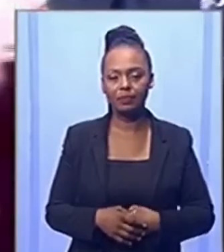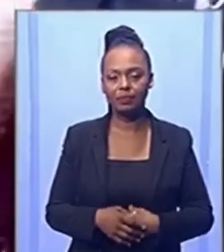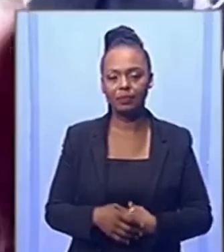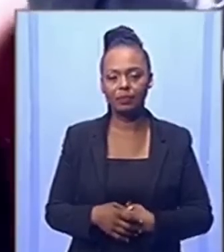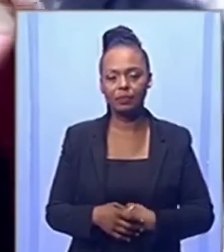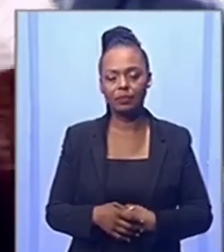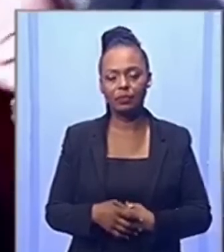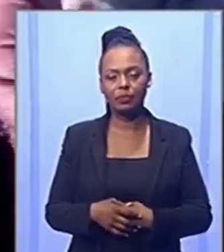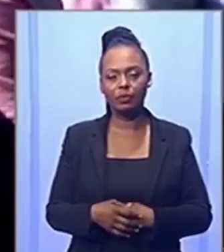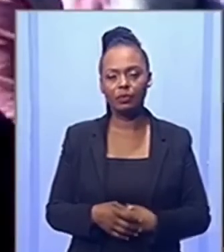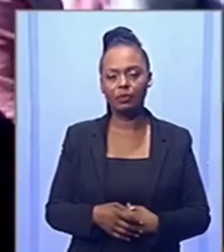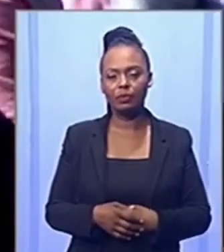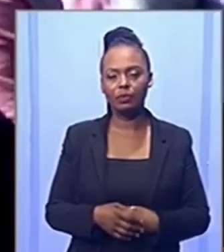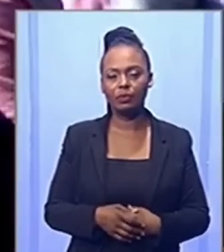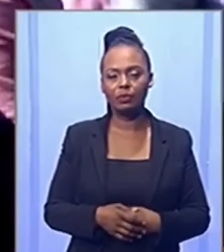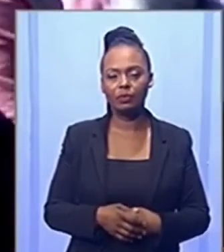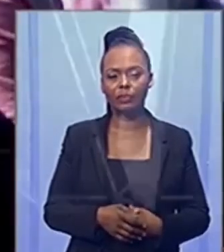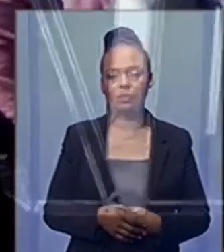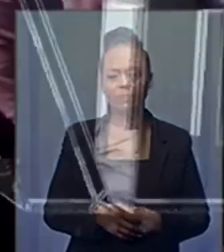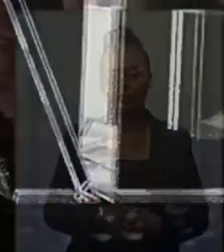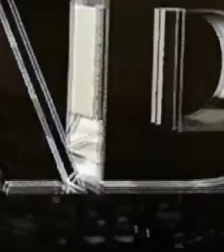SABC, Kroonstad.